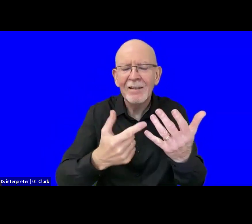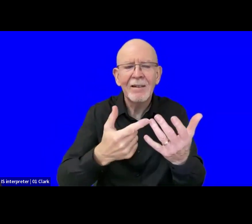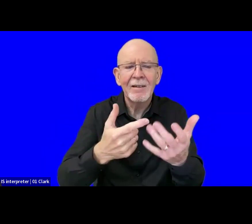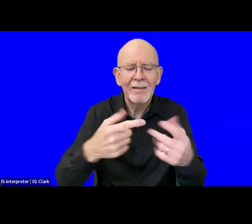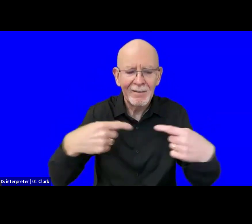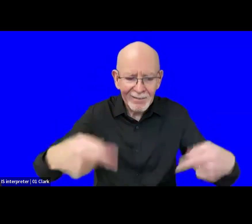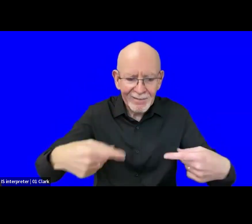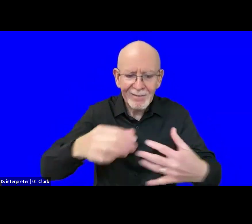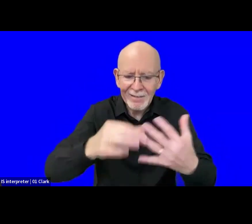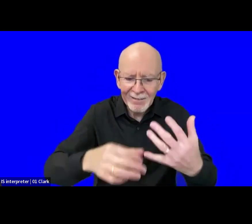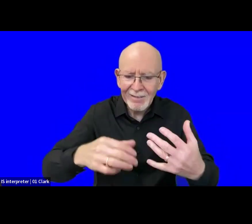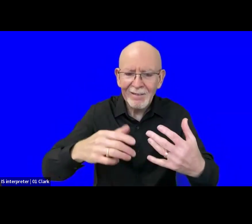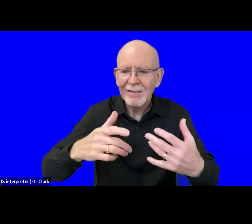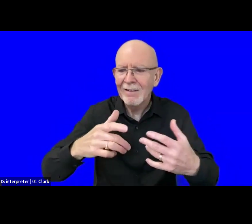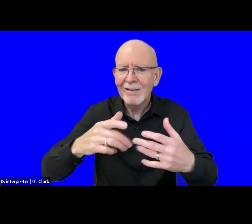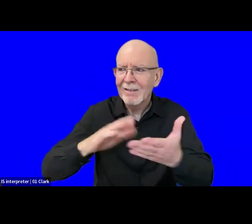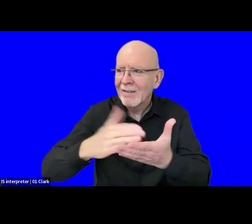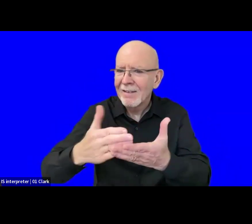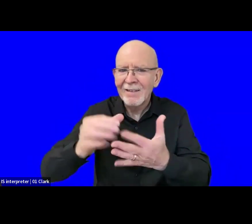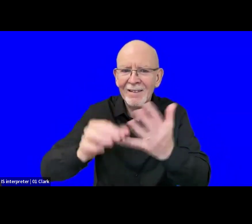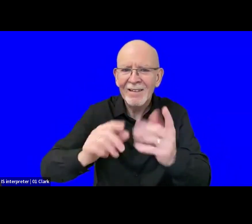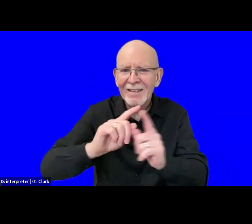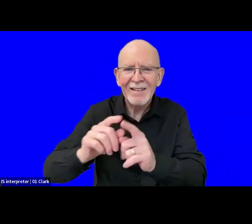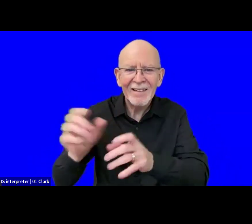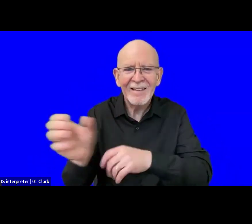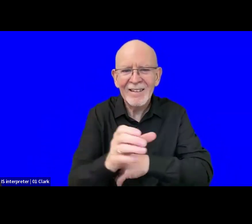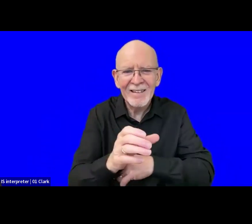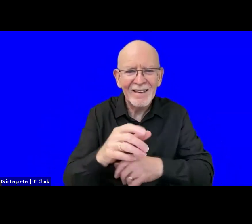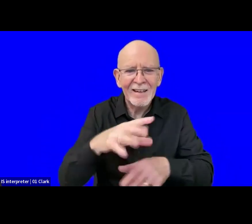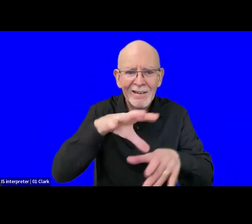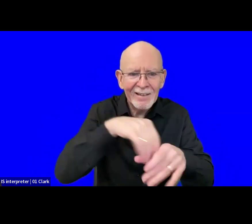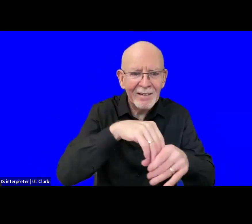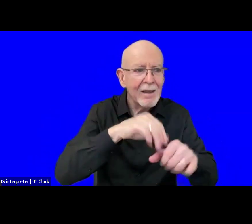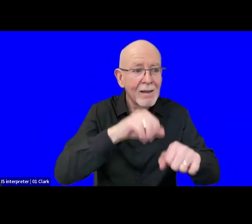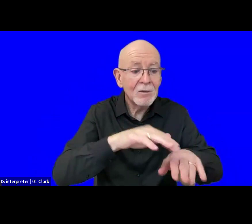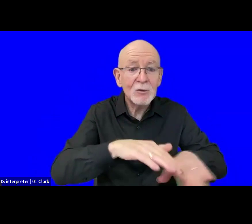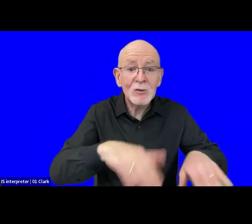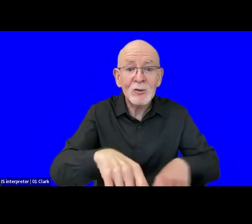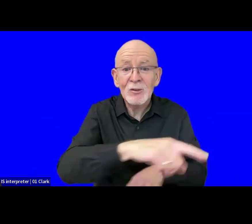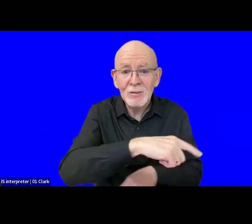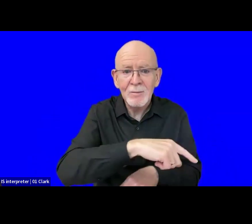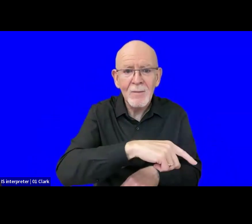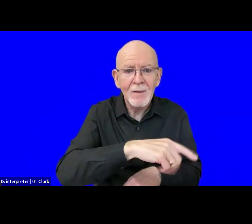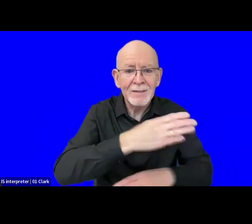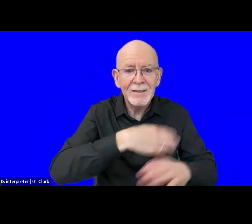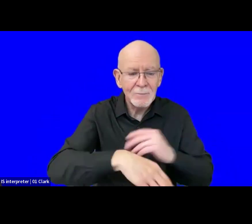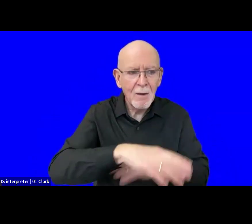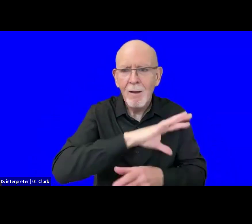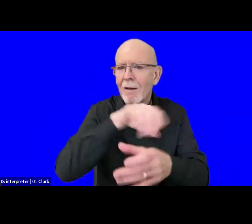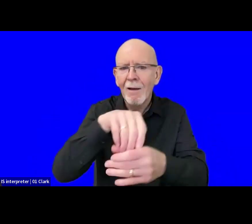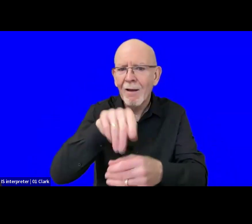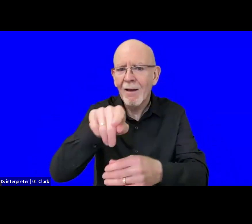to be enrolled in ordinary schools, person with disability to help to find jobs. So all